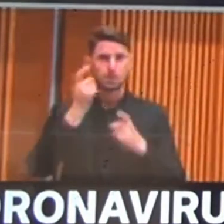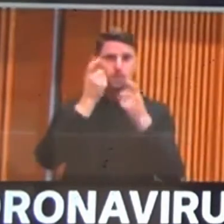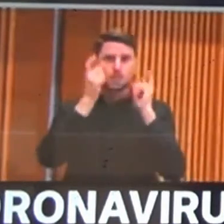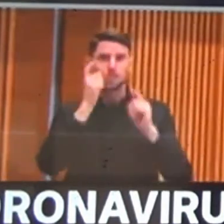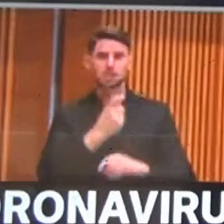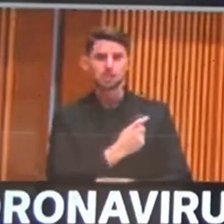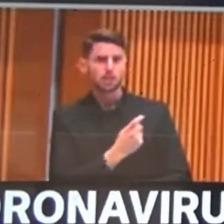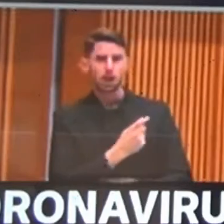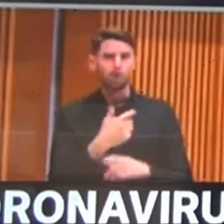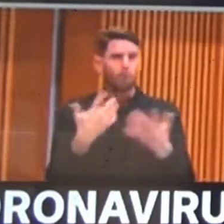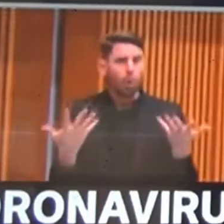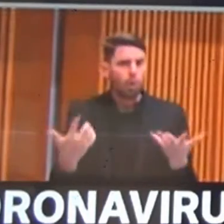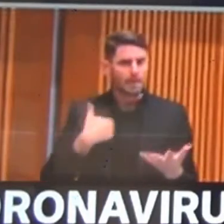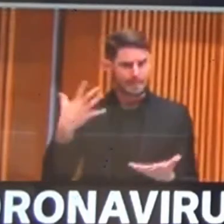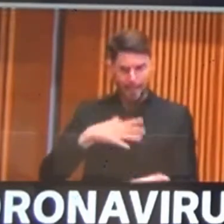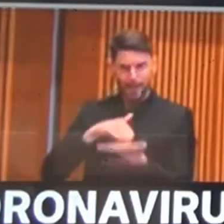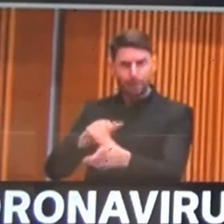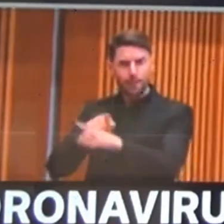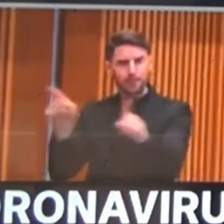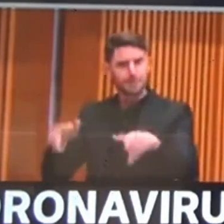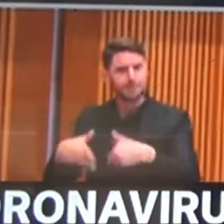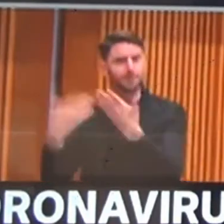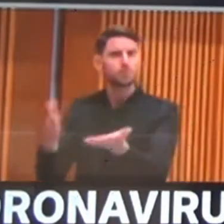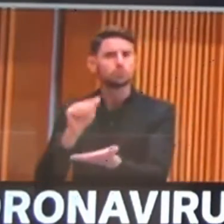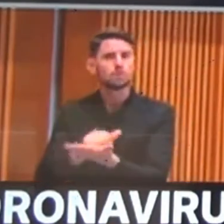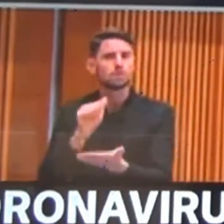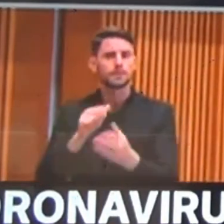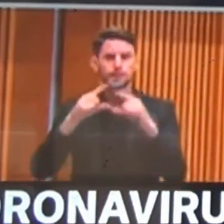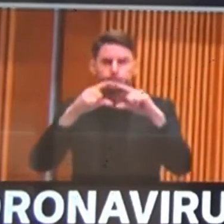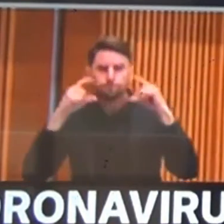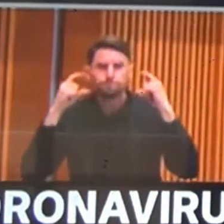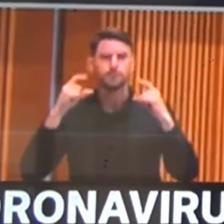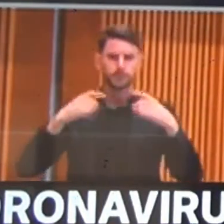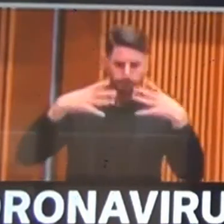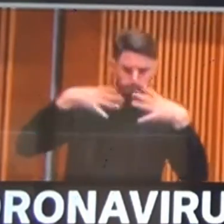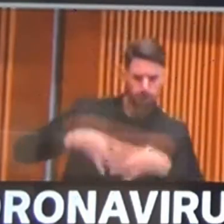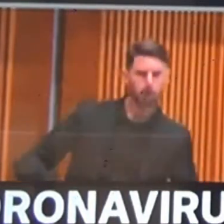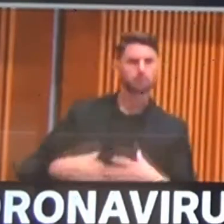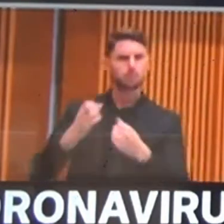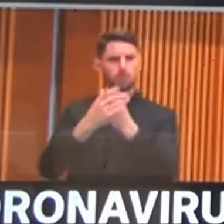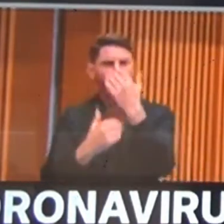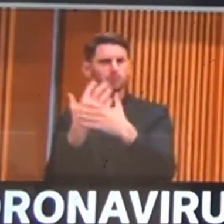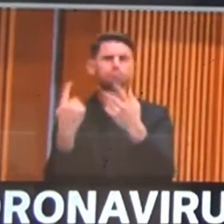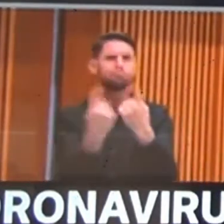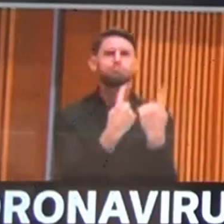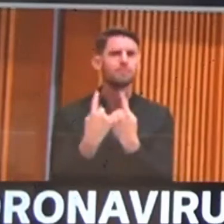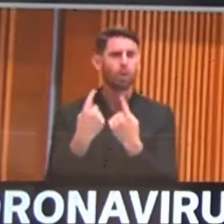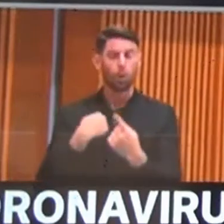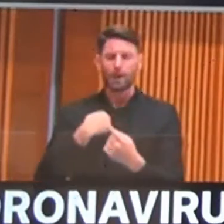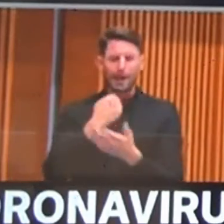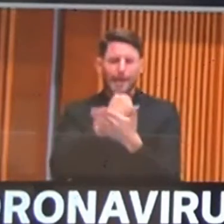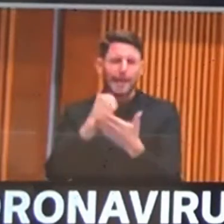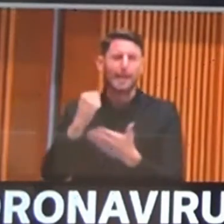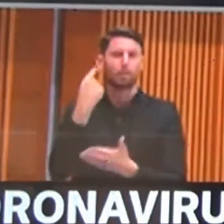We need to ensure that we have adequate supplies. But of course, let's not forget, we started this COVID-19